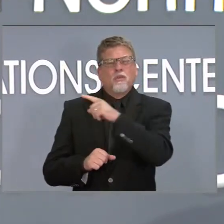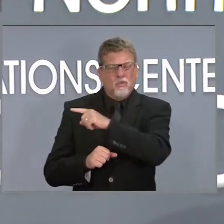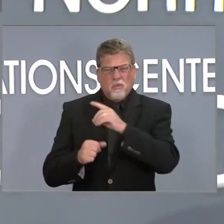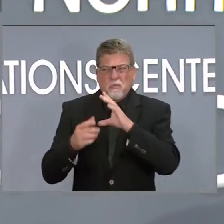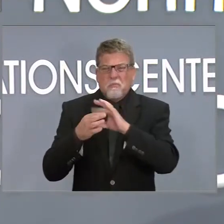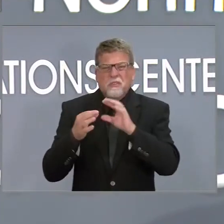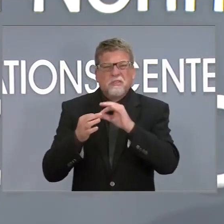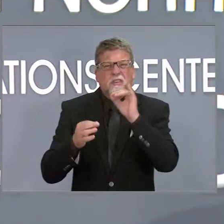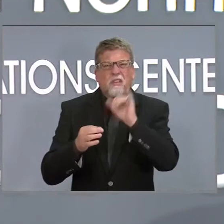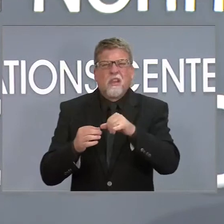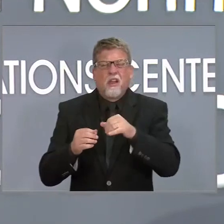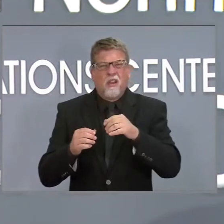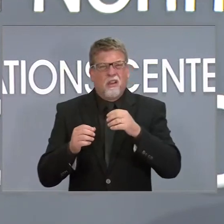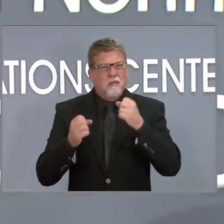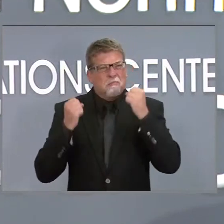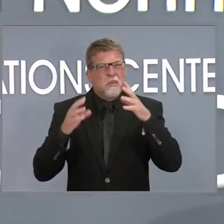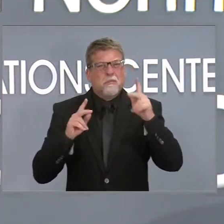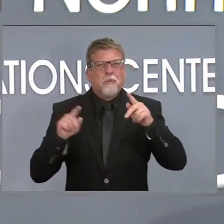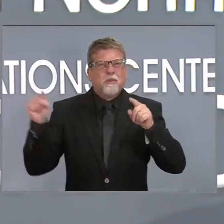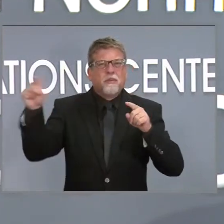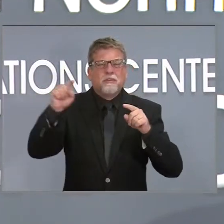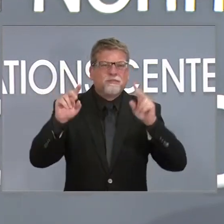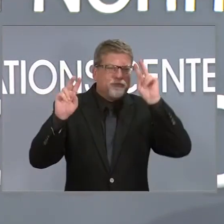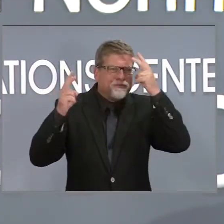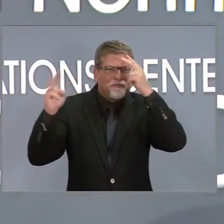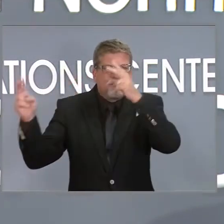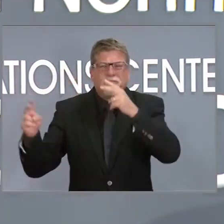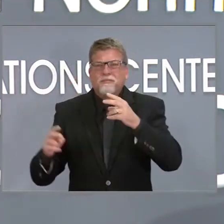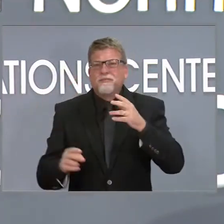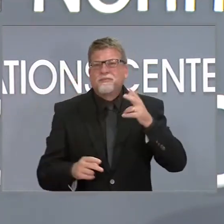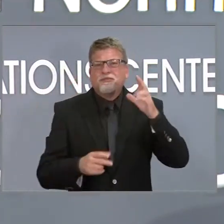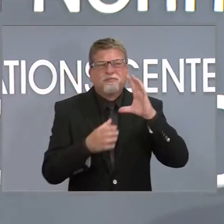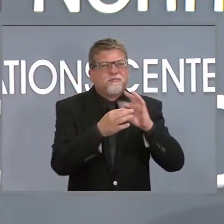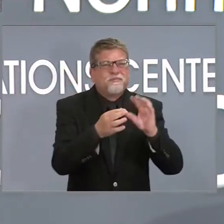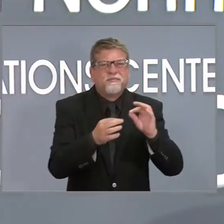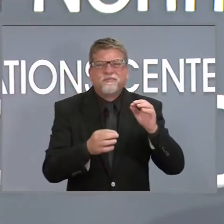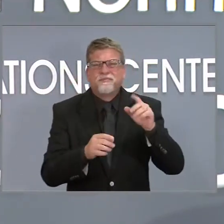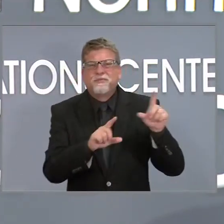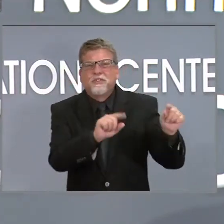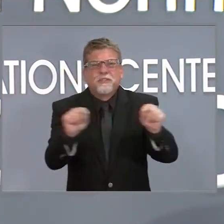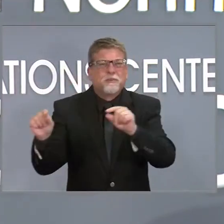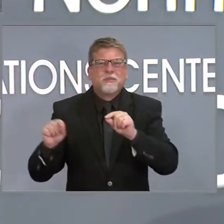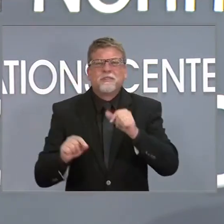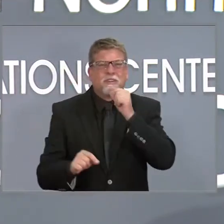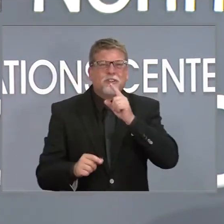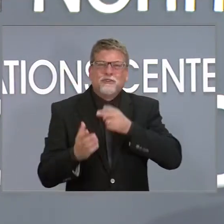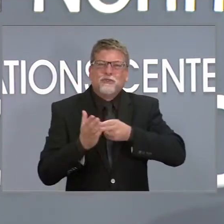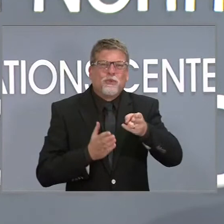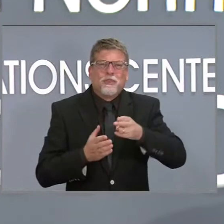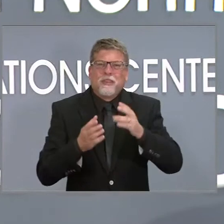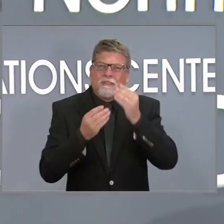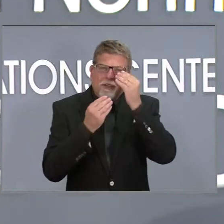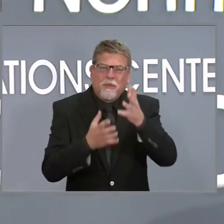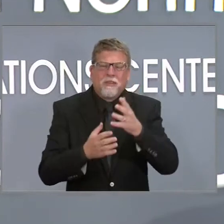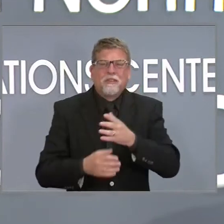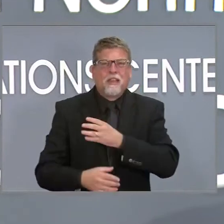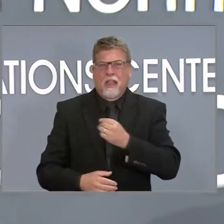misinformation around vaccines. And I've heard some folks say that once kids are eligible for vaccinations, that